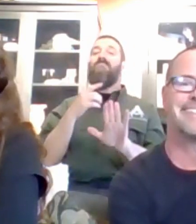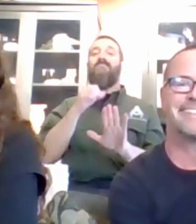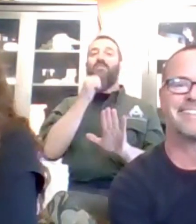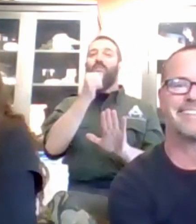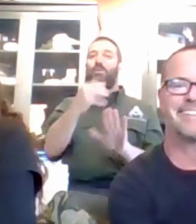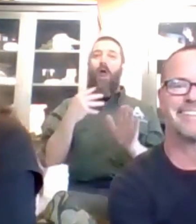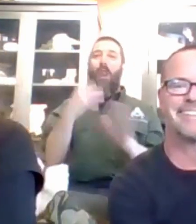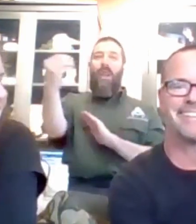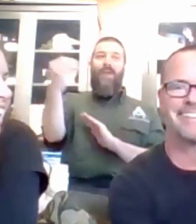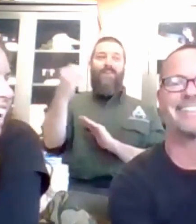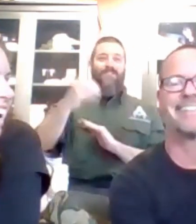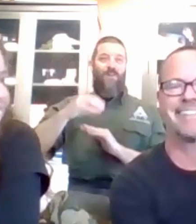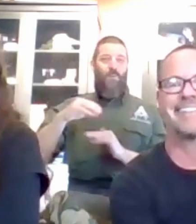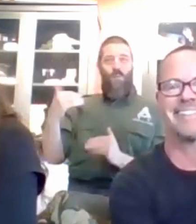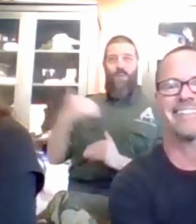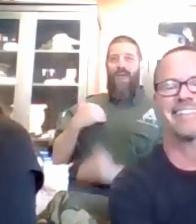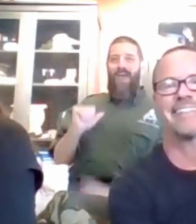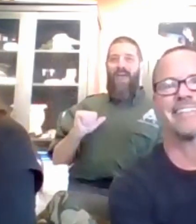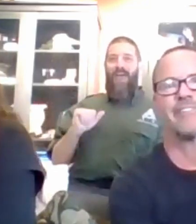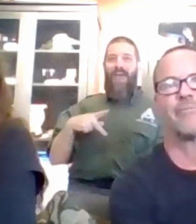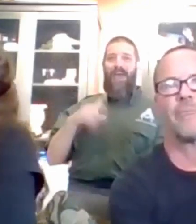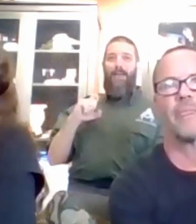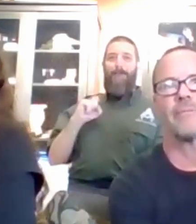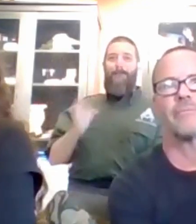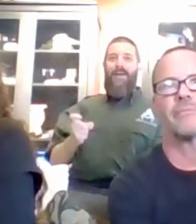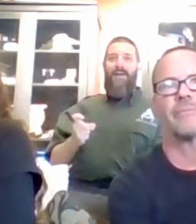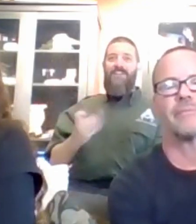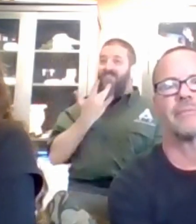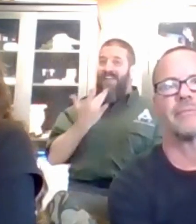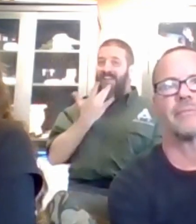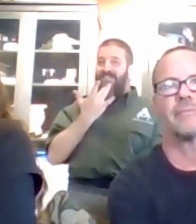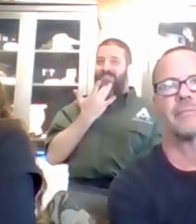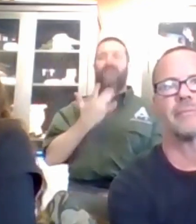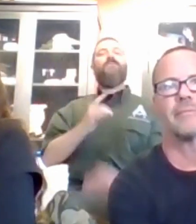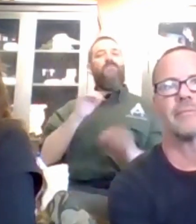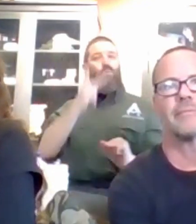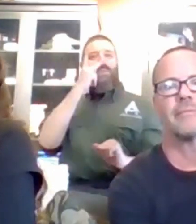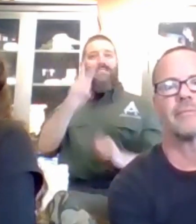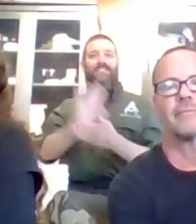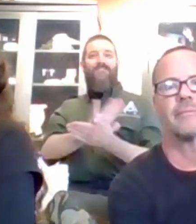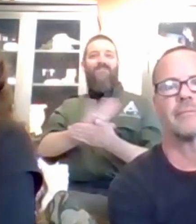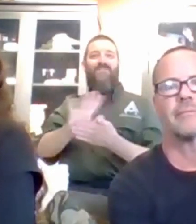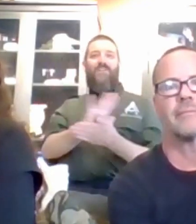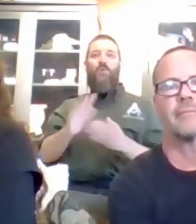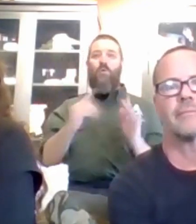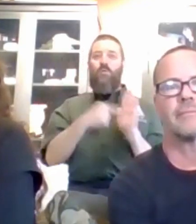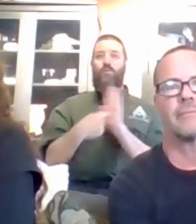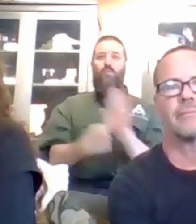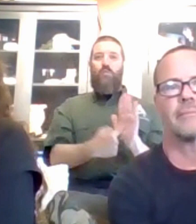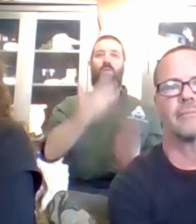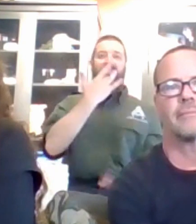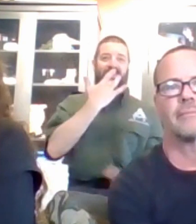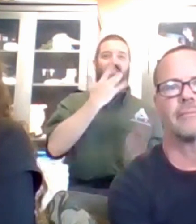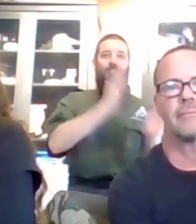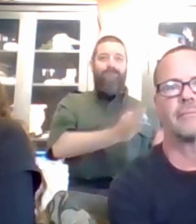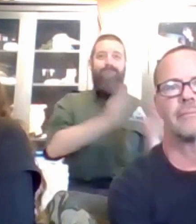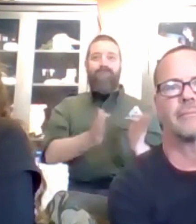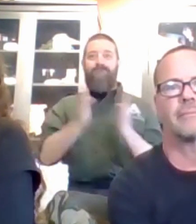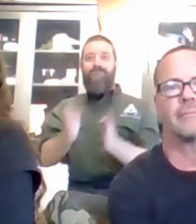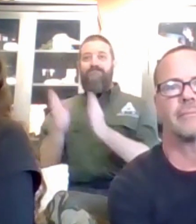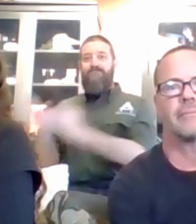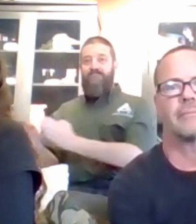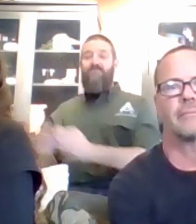got Apex favorites. It's like the reel of favorites. We've got some videos we're going to play. You're going to see the Wolf Week logo for a brief second